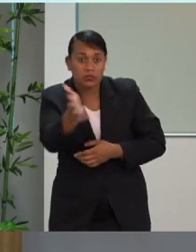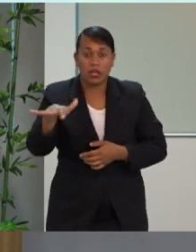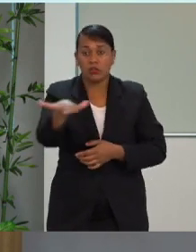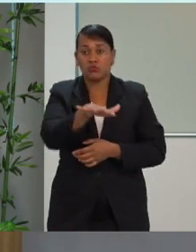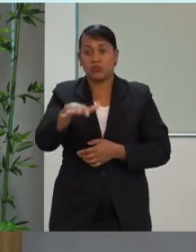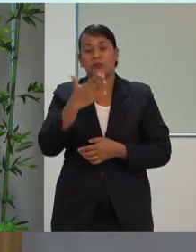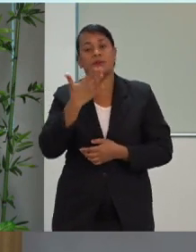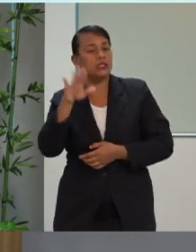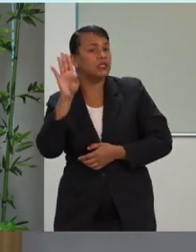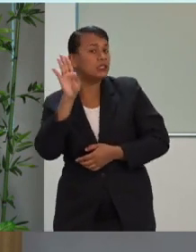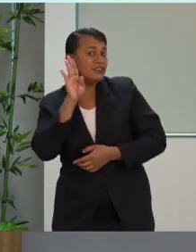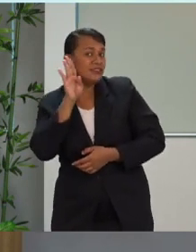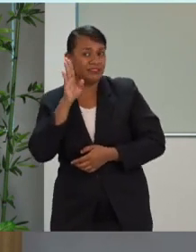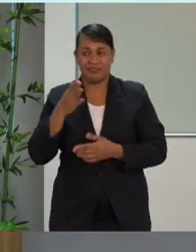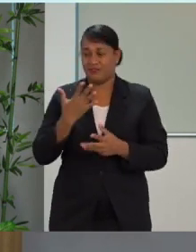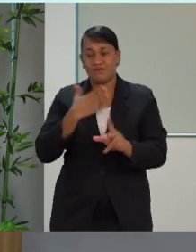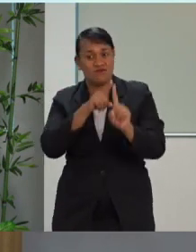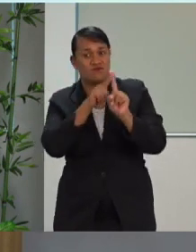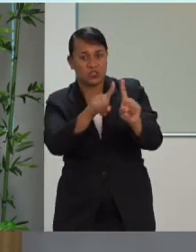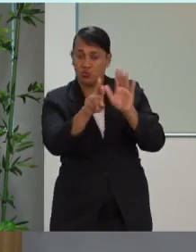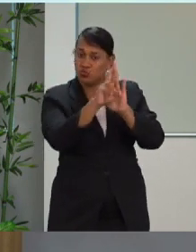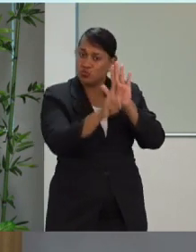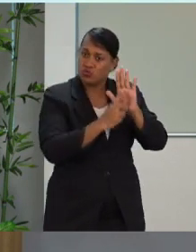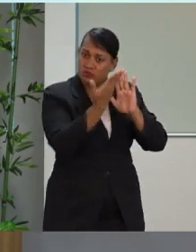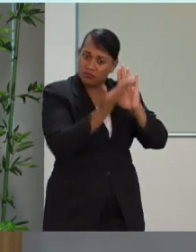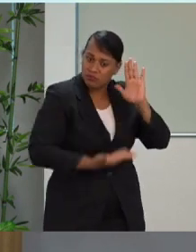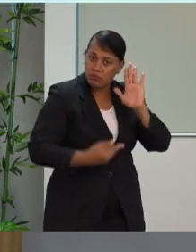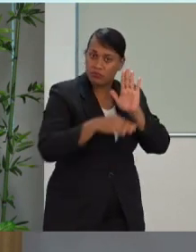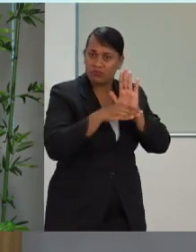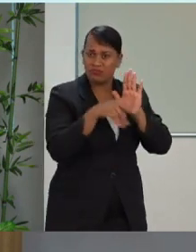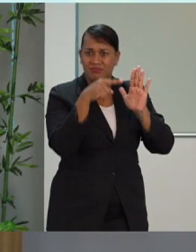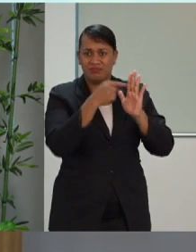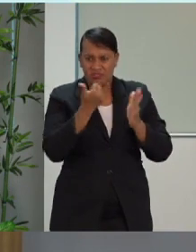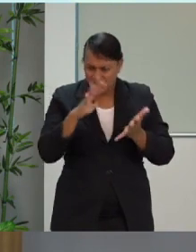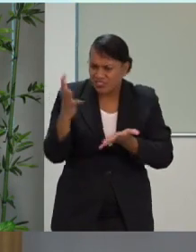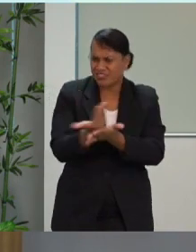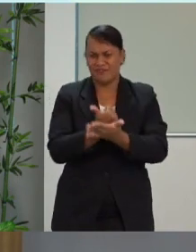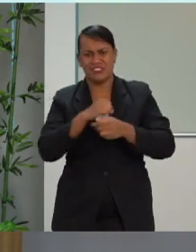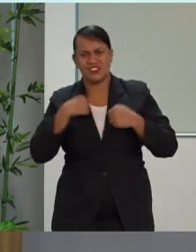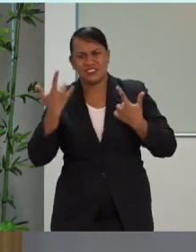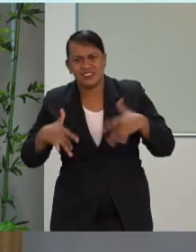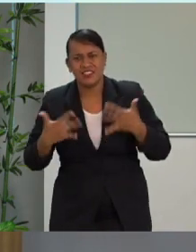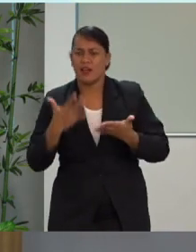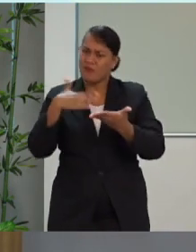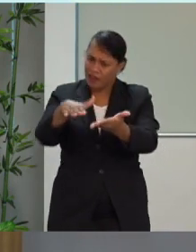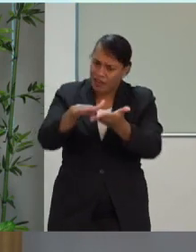by these measures, as these measures will help us in our fight